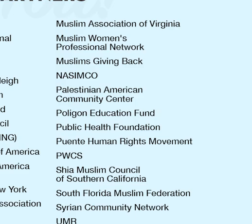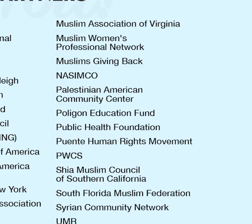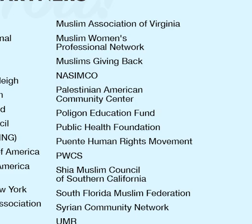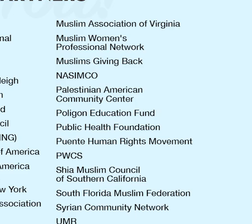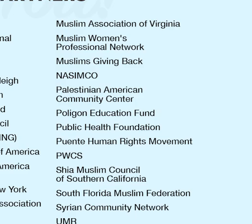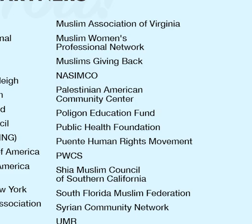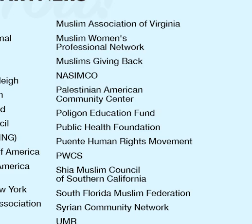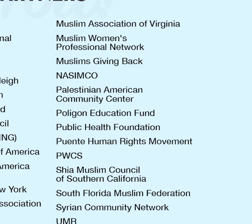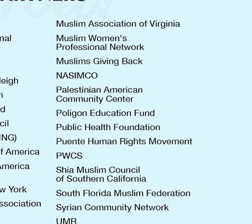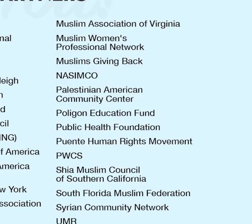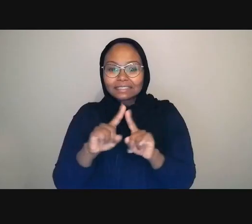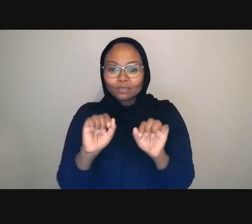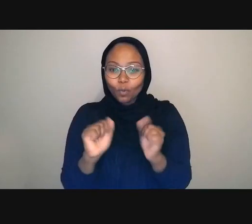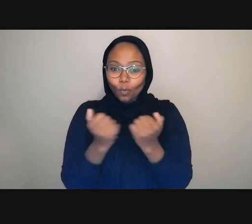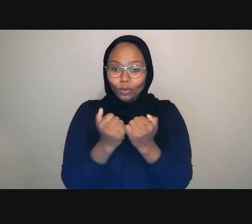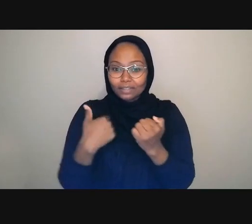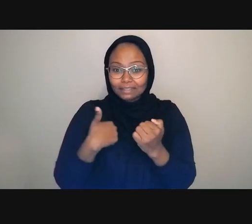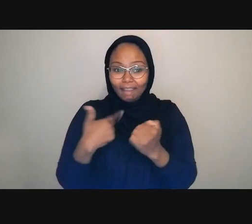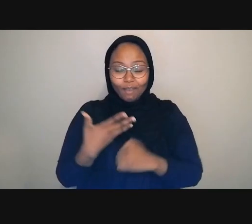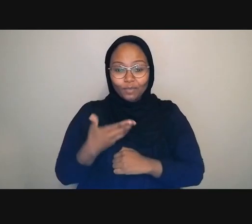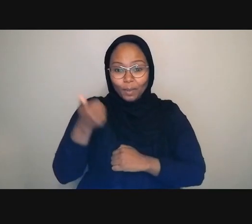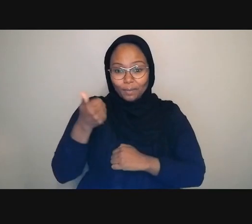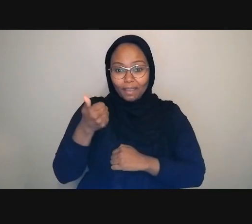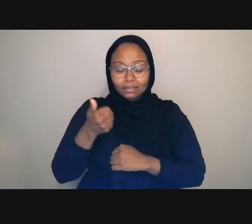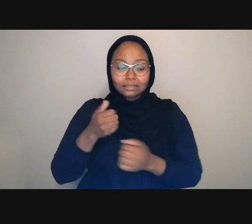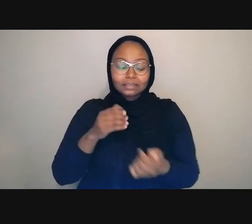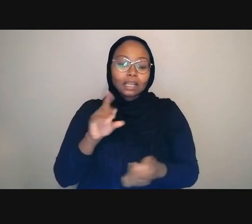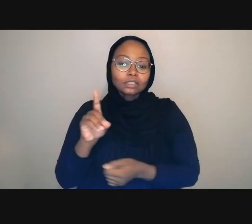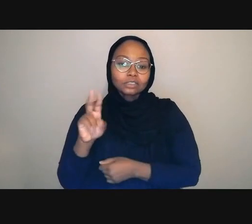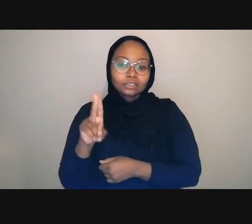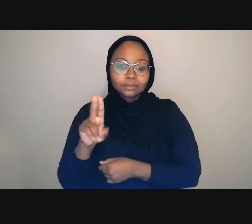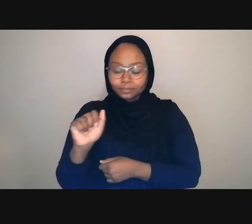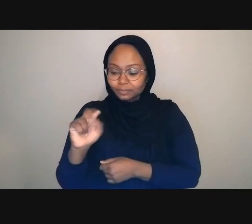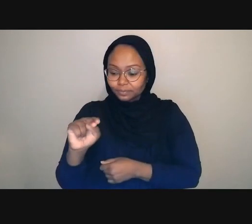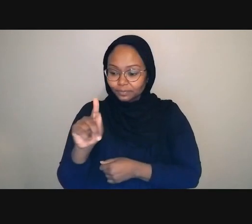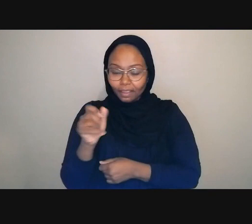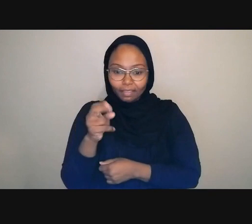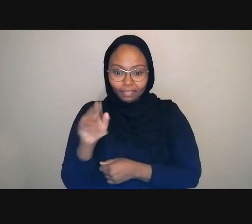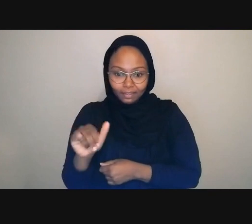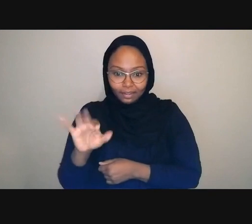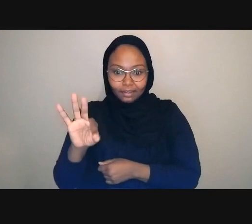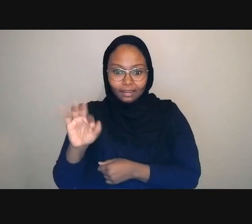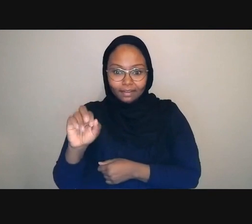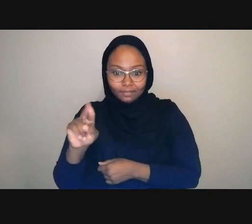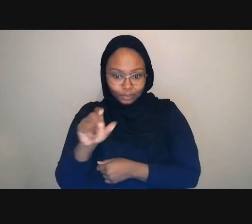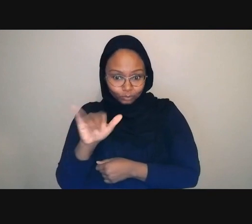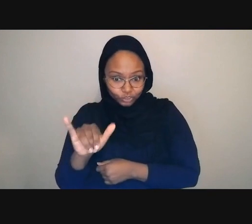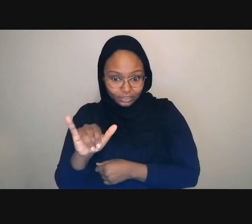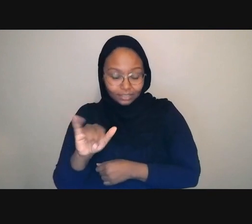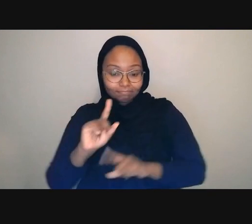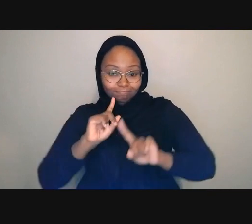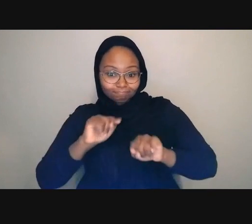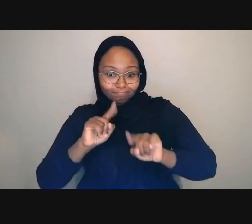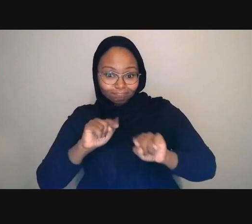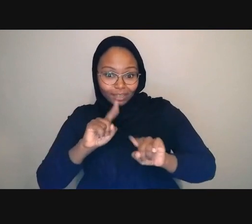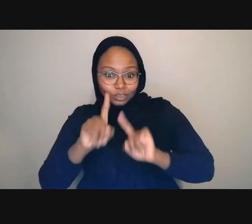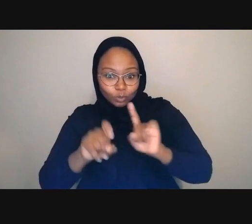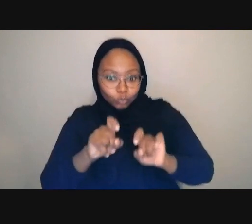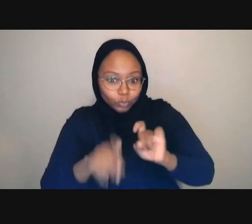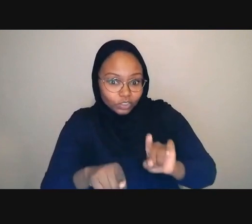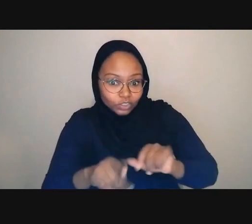to have with us Dr. Anthony Fauci to address these questions. Dr. Fauci is